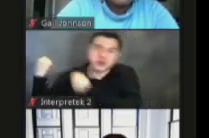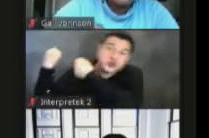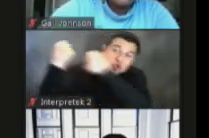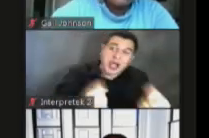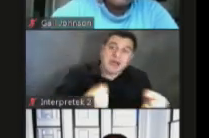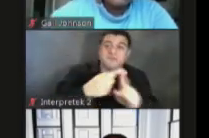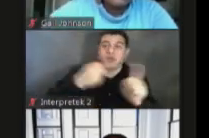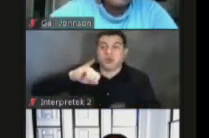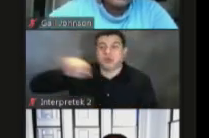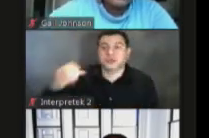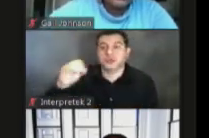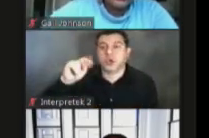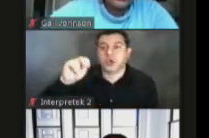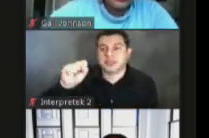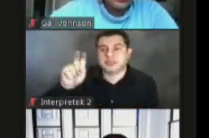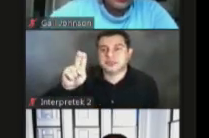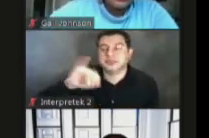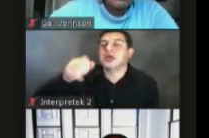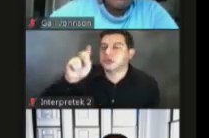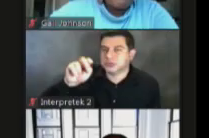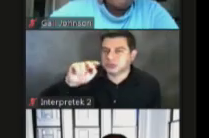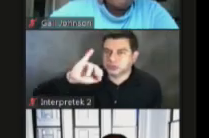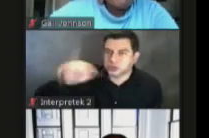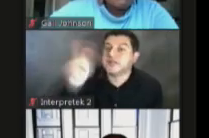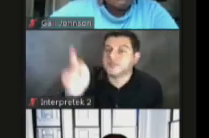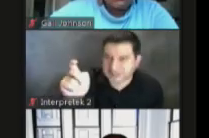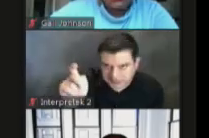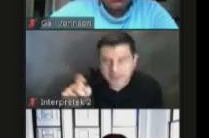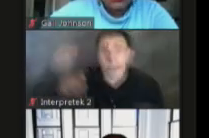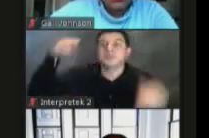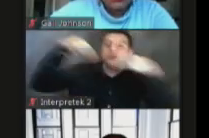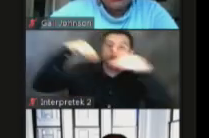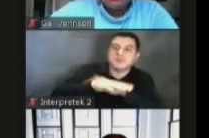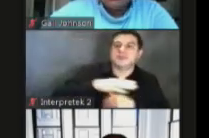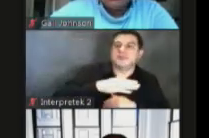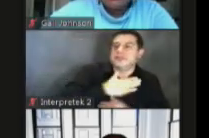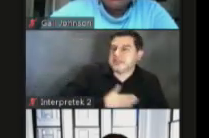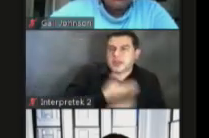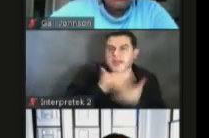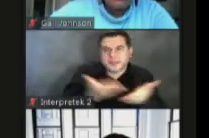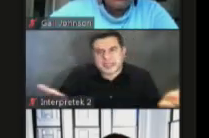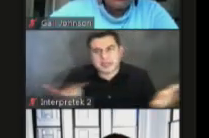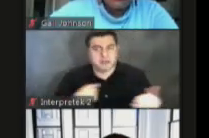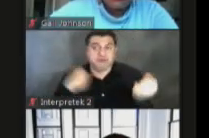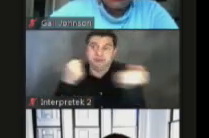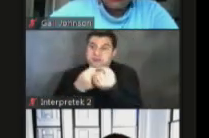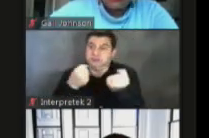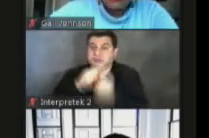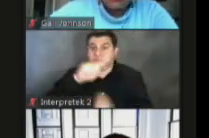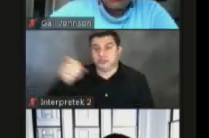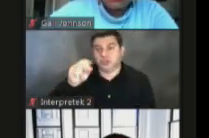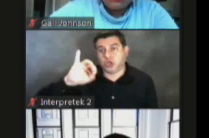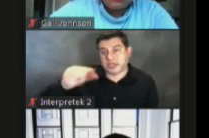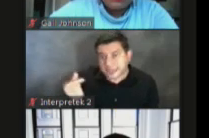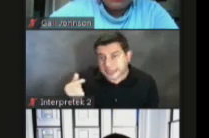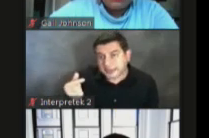those things. So I just want to say that I'm pro upzoning, I'm pro inclusionary